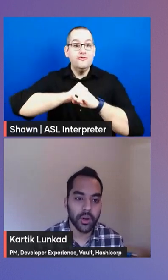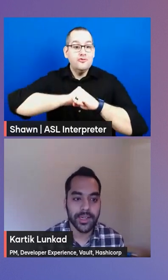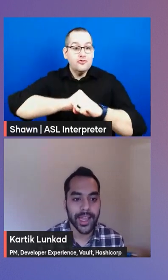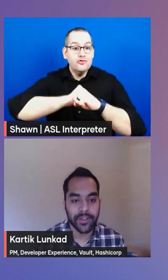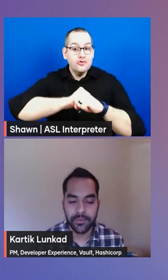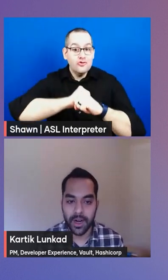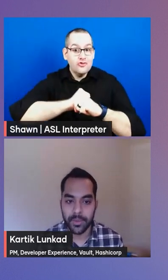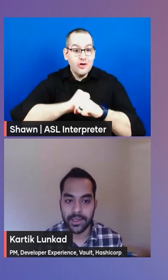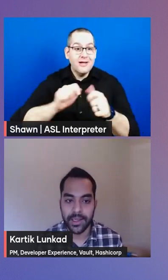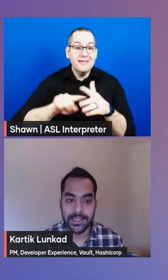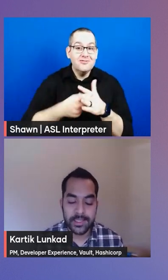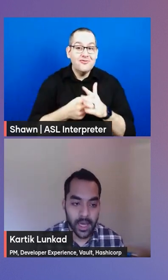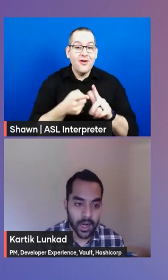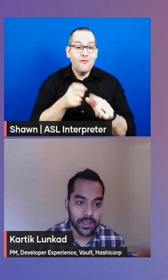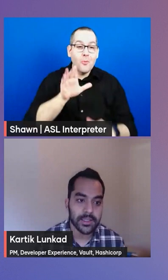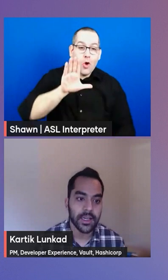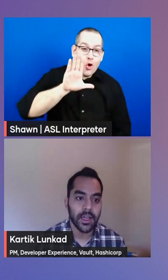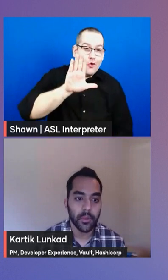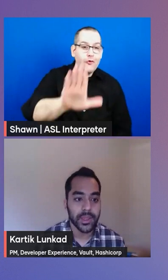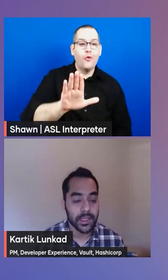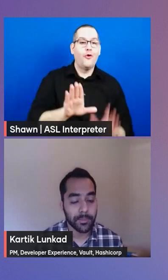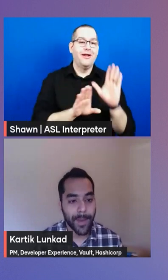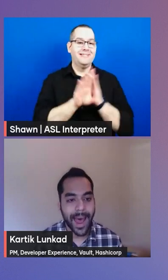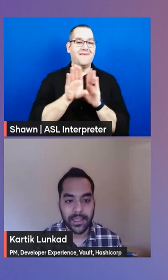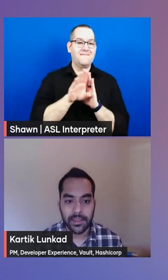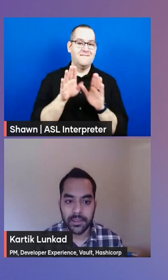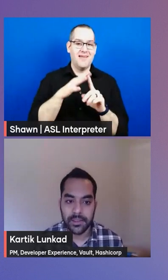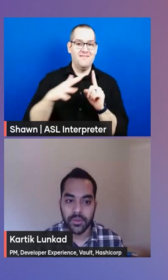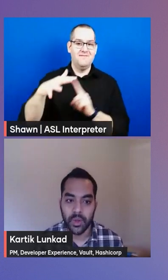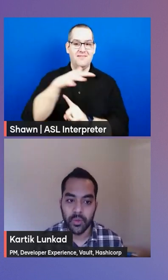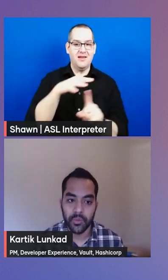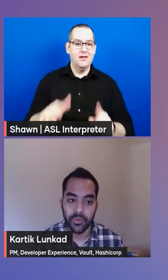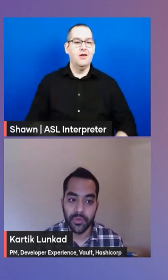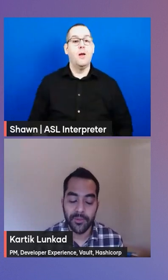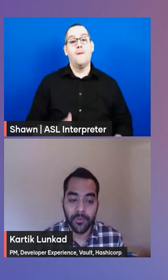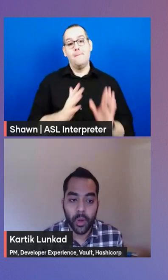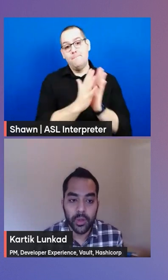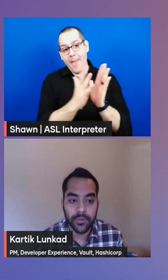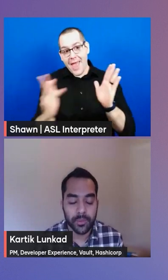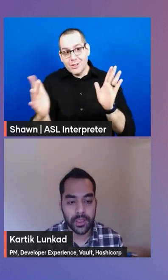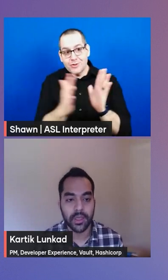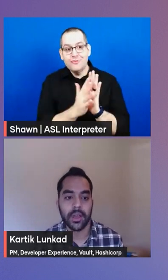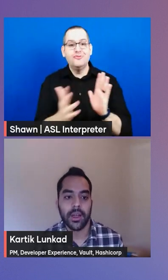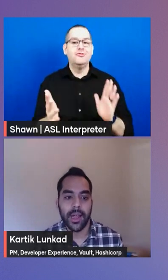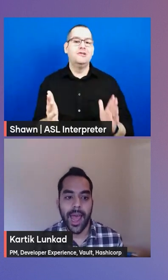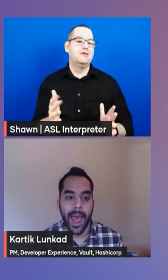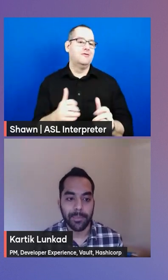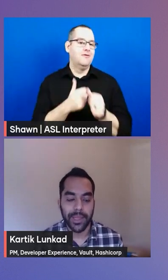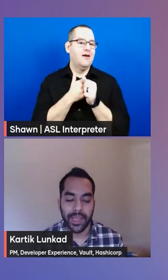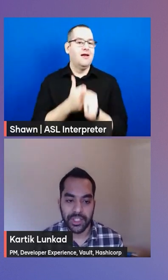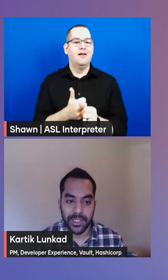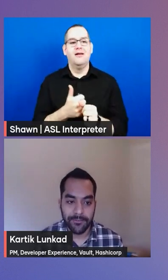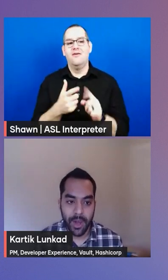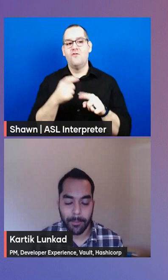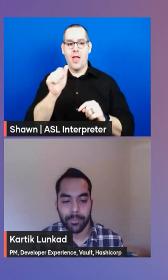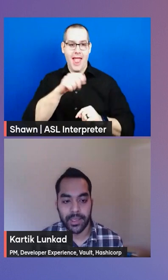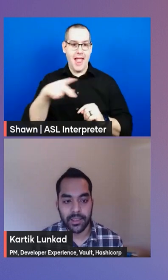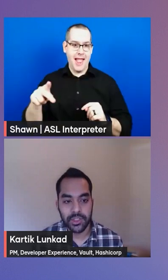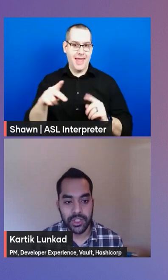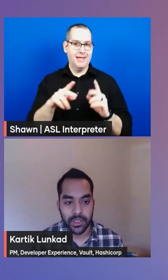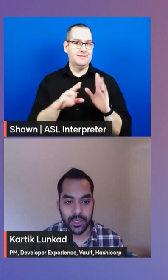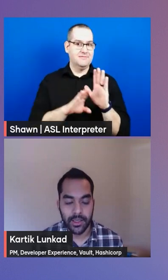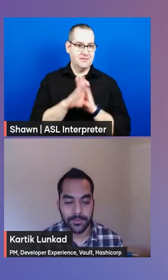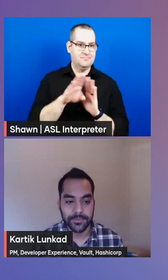from your dev environment. It starts with the patterns we follow from a application